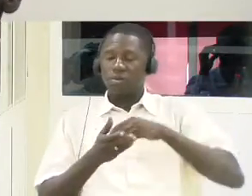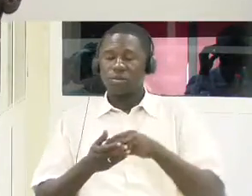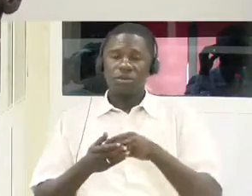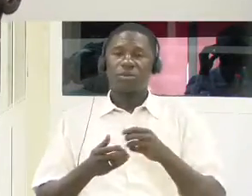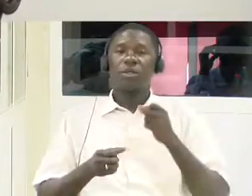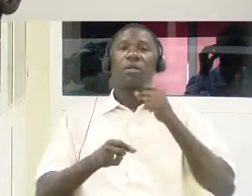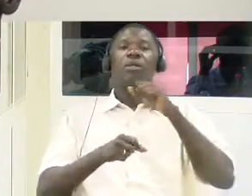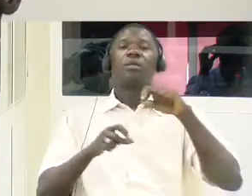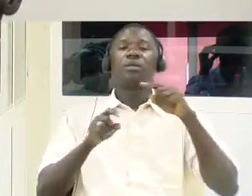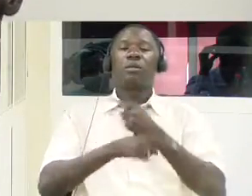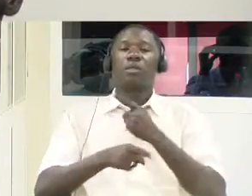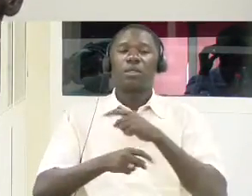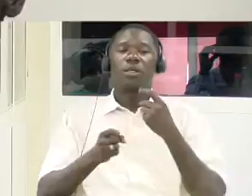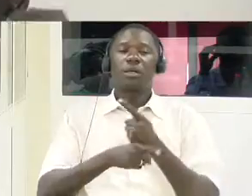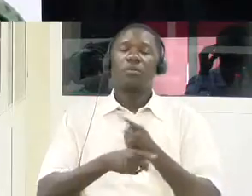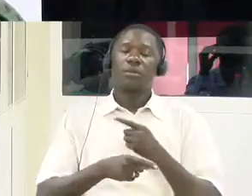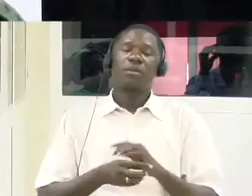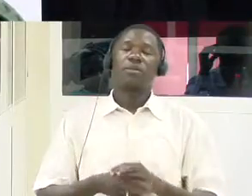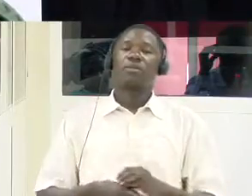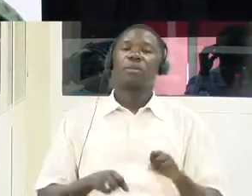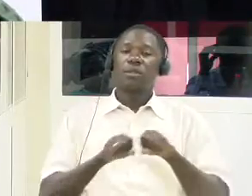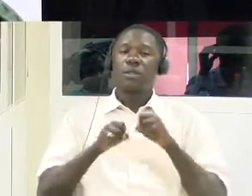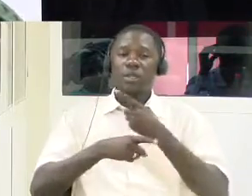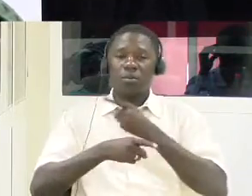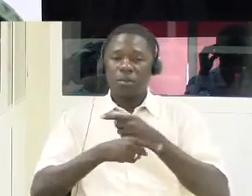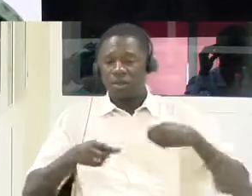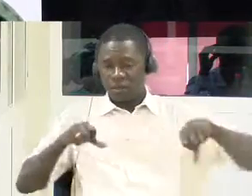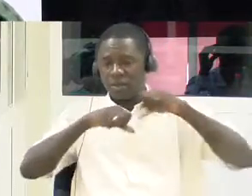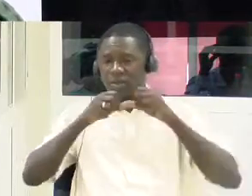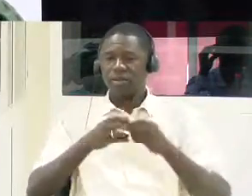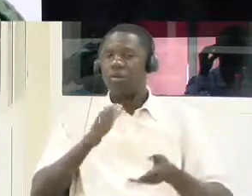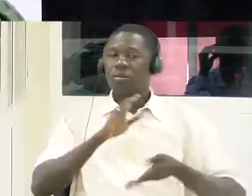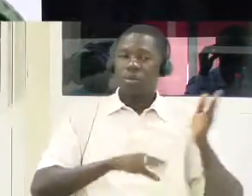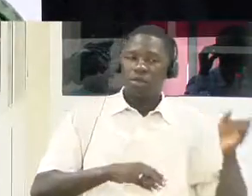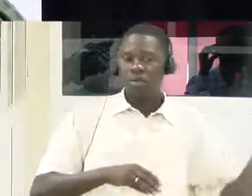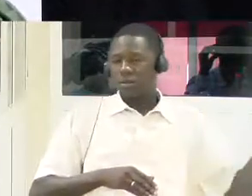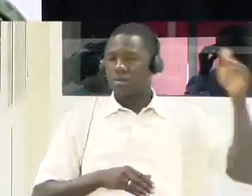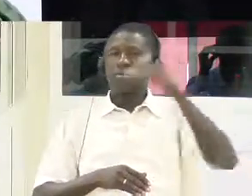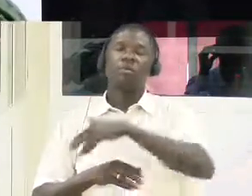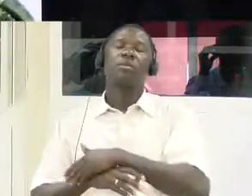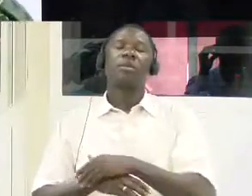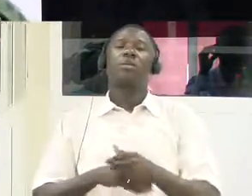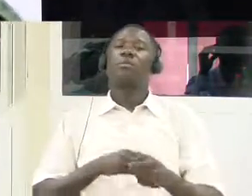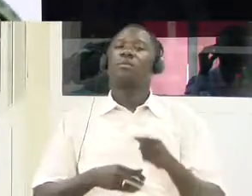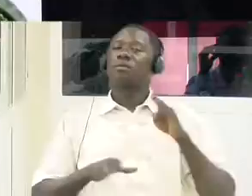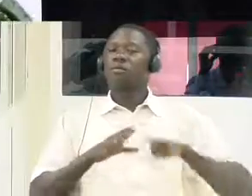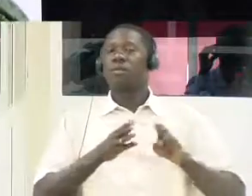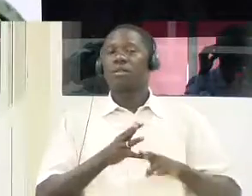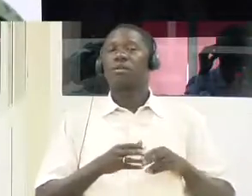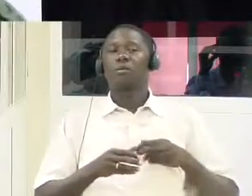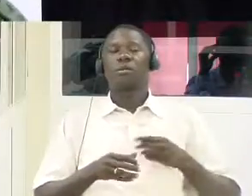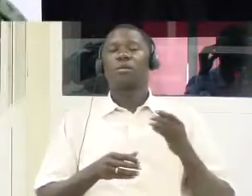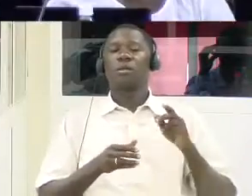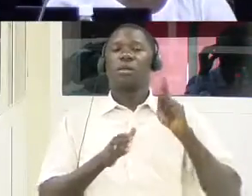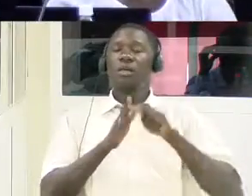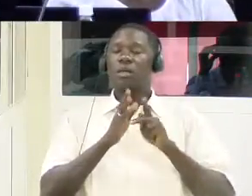in Senegambia, the TSU, Tourism Security Unit. Then pass there and then finally go to Kairaba Avenue and then go to